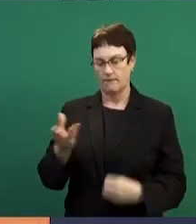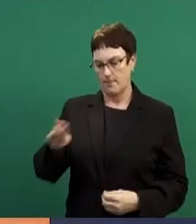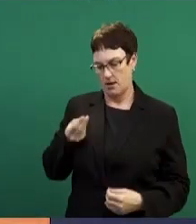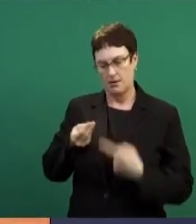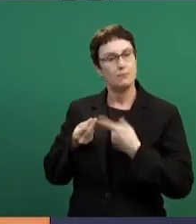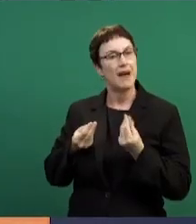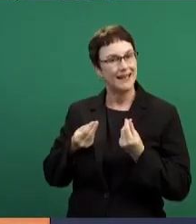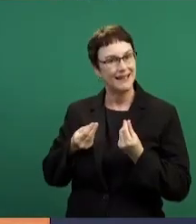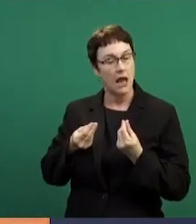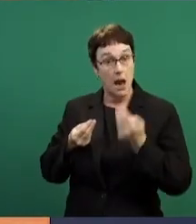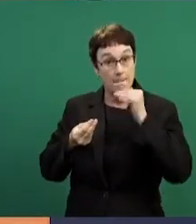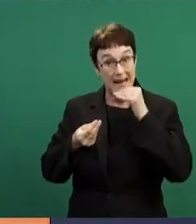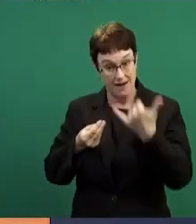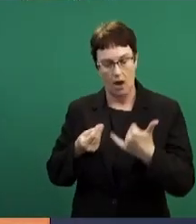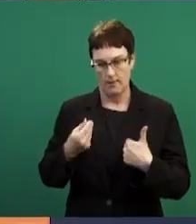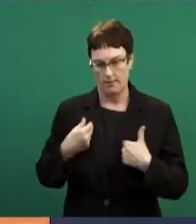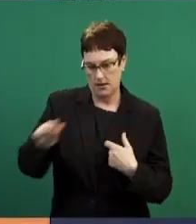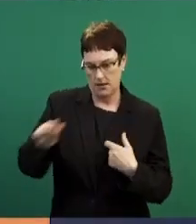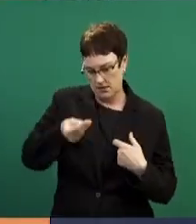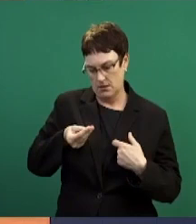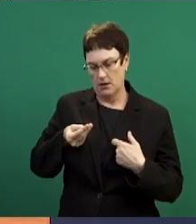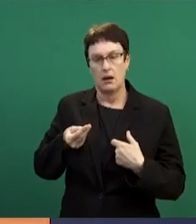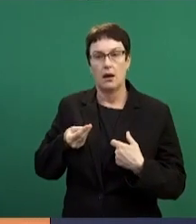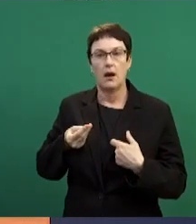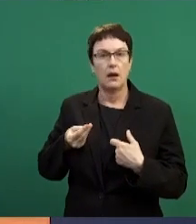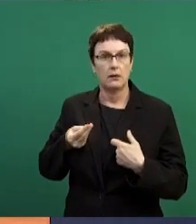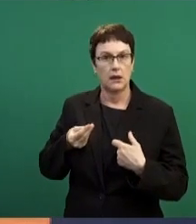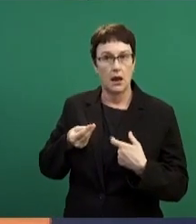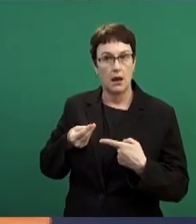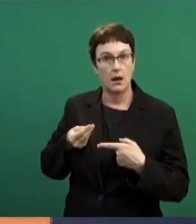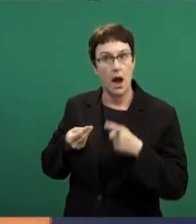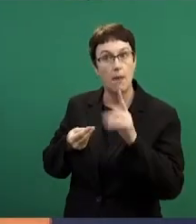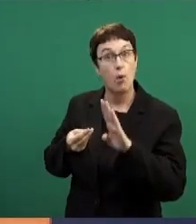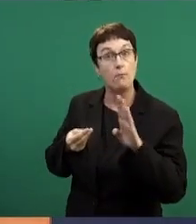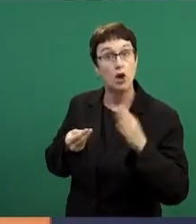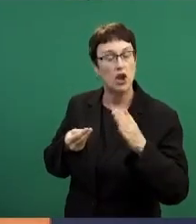I can't keep on saying I have this. I no longer have that one.